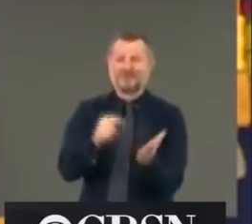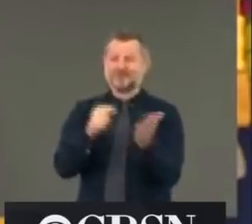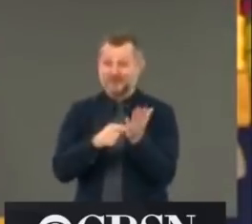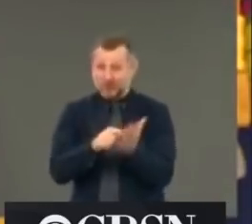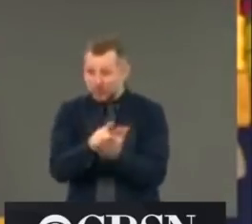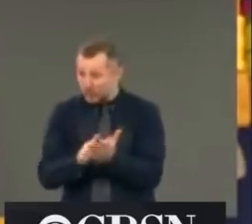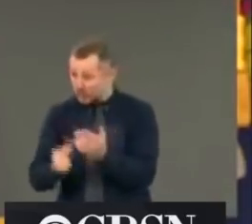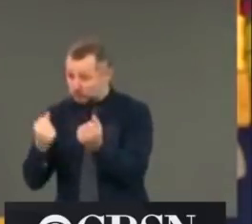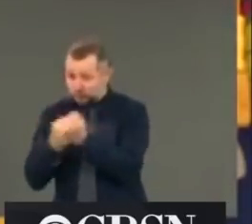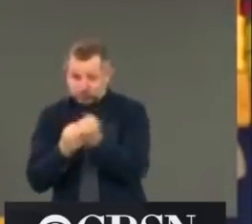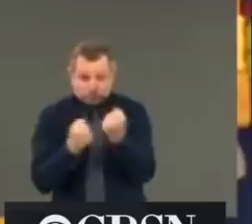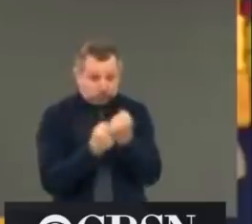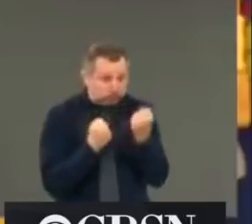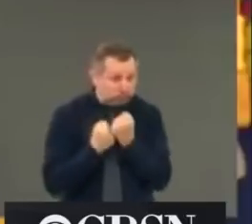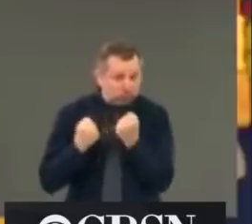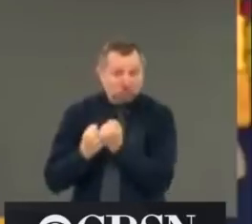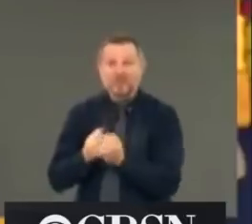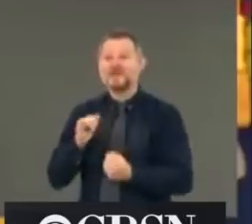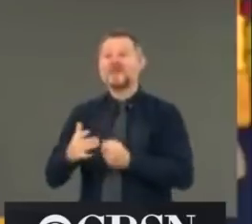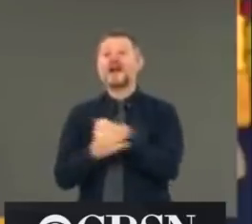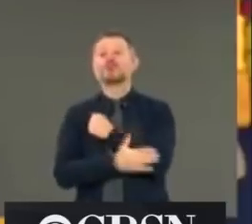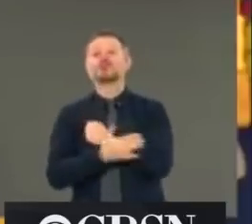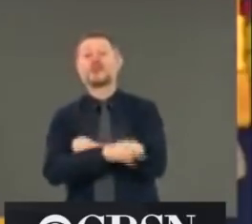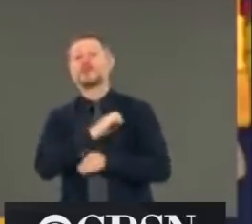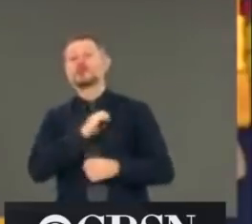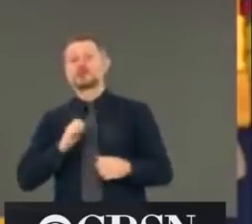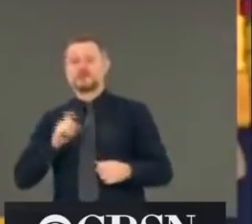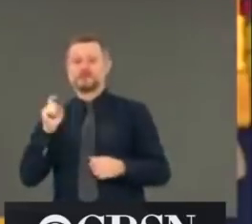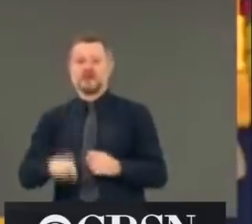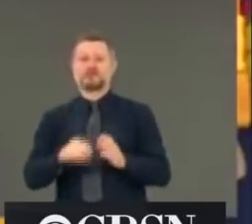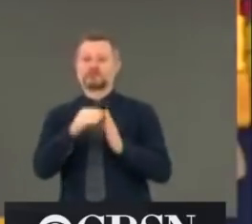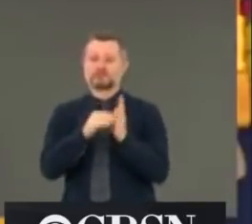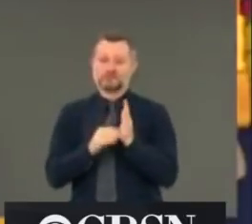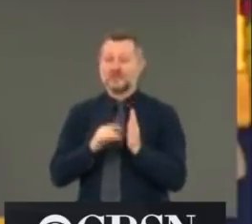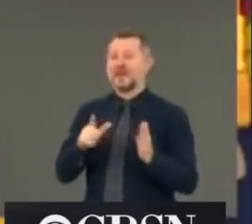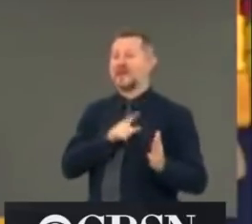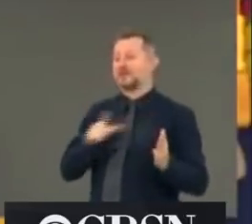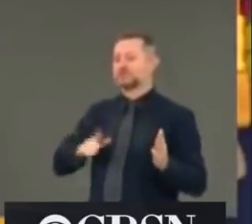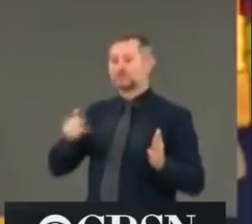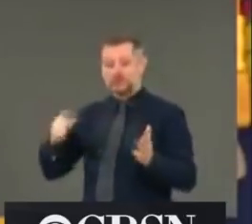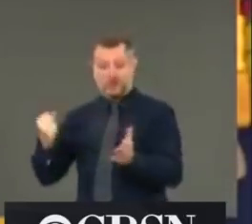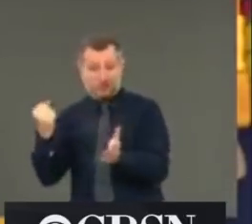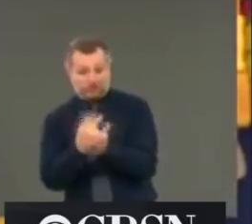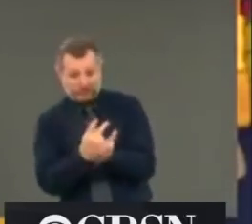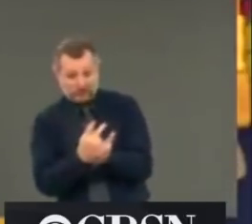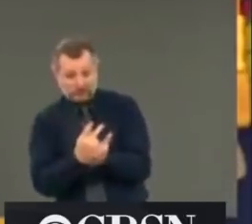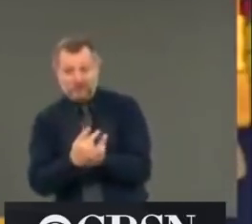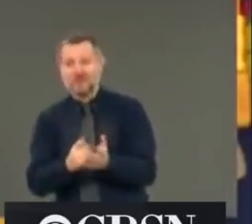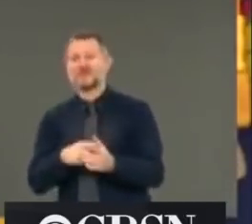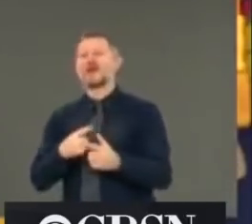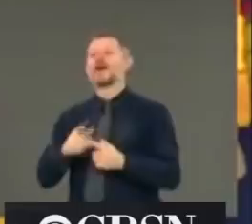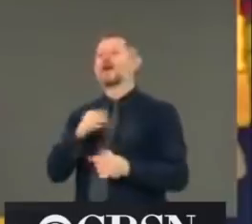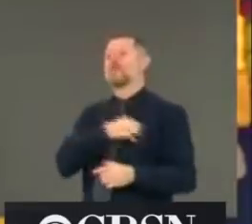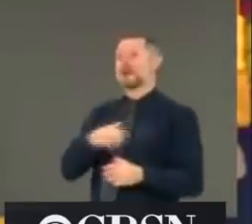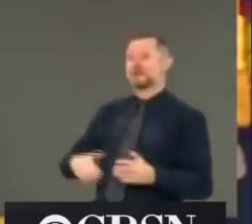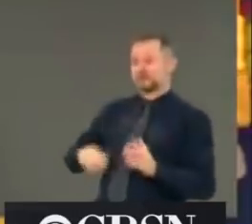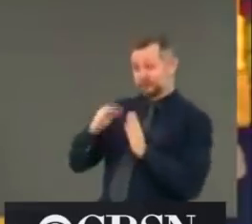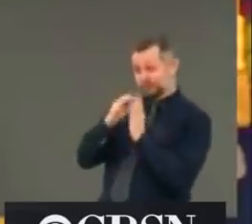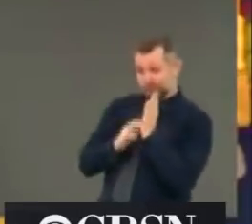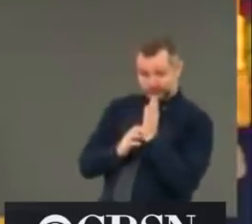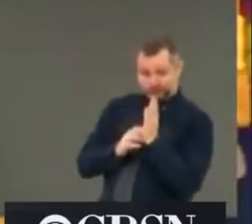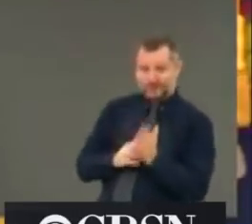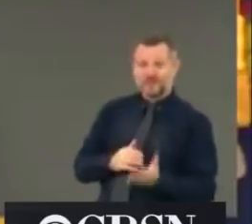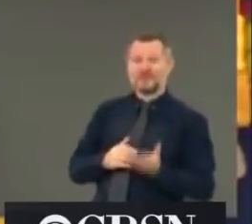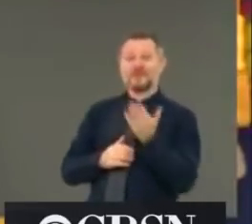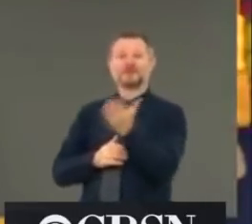County executive comes up with it, but the county legislature has to pass it. Mayor comes up with it, but the council